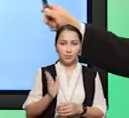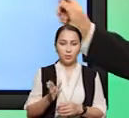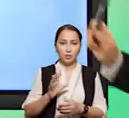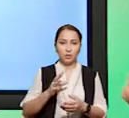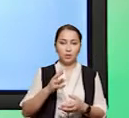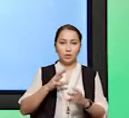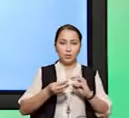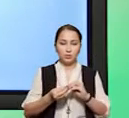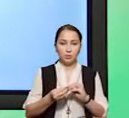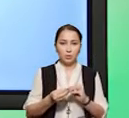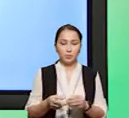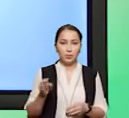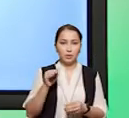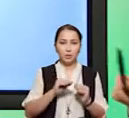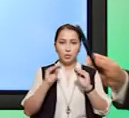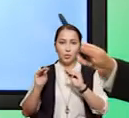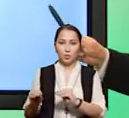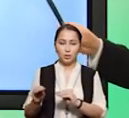son qiymatlarini o'rniga qo'yaylik.